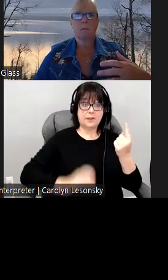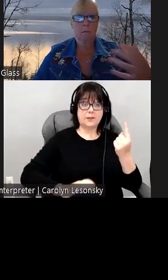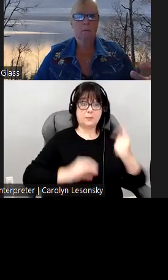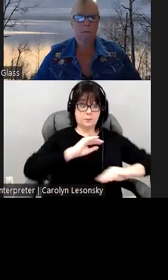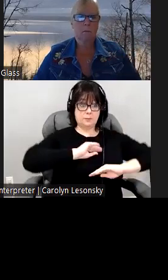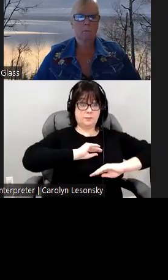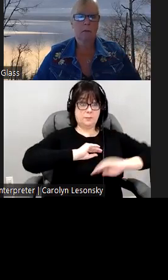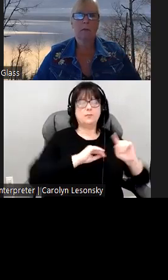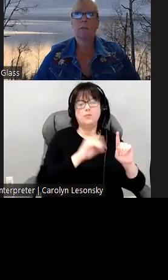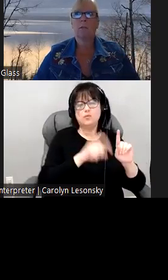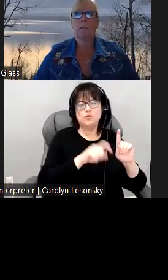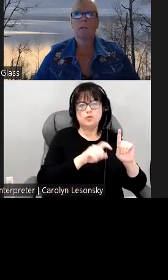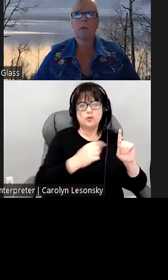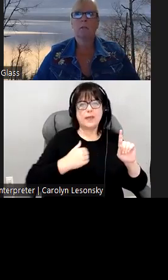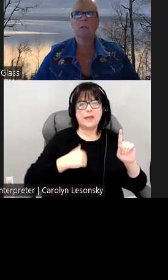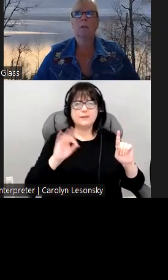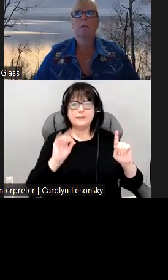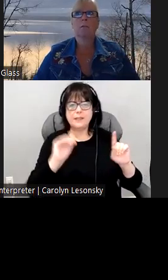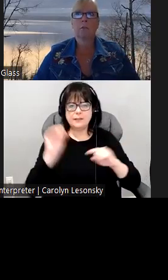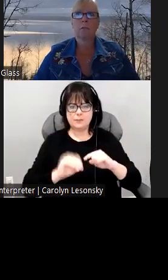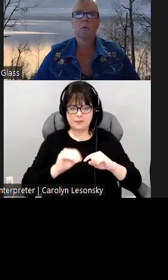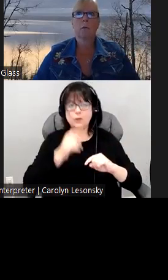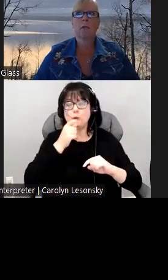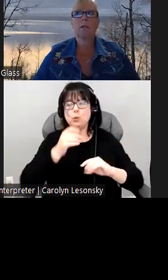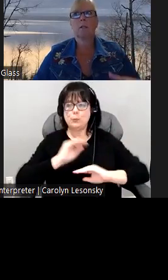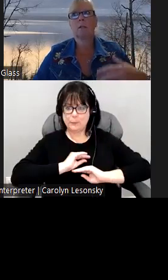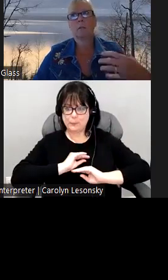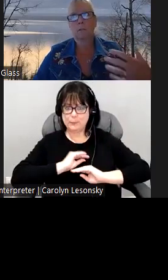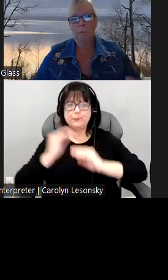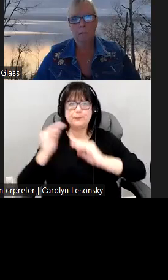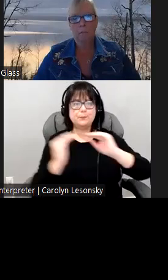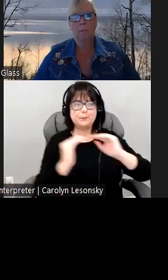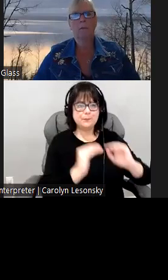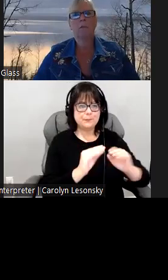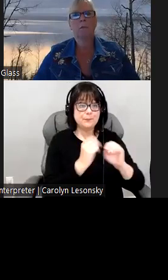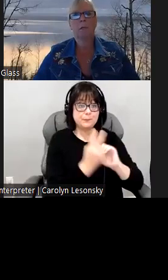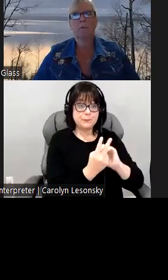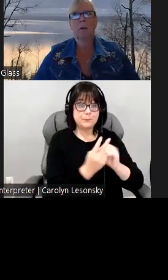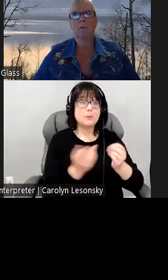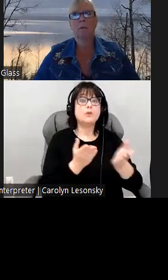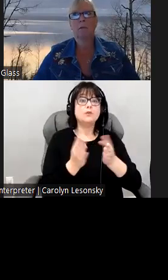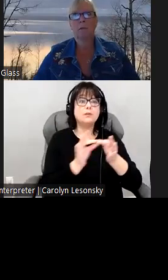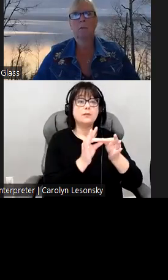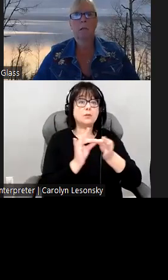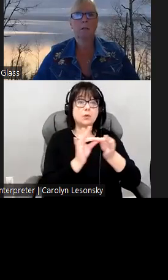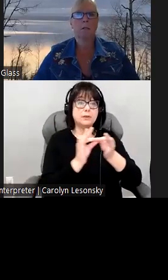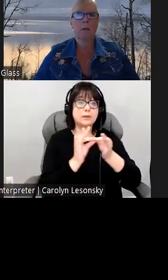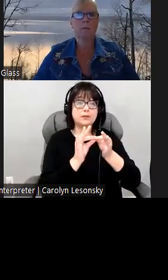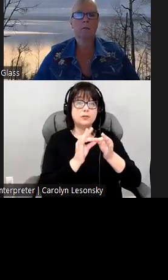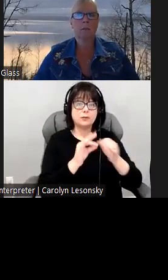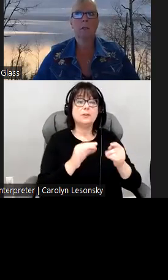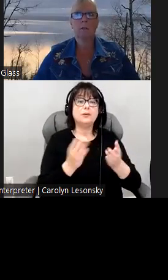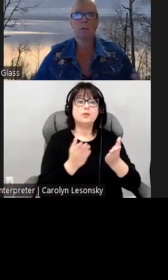90% rate of customer satisfaction. For service coordination, 50% of our service plans should